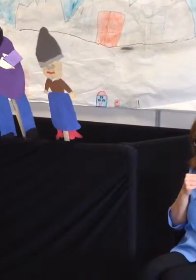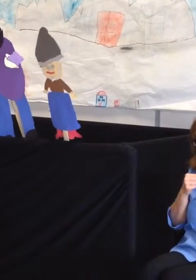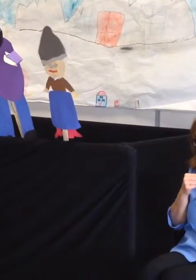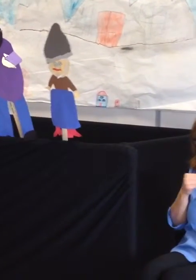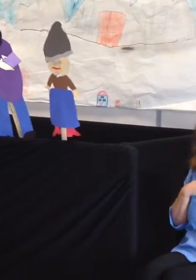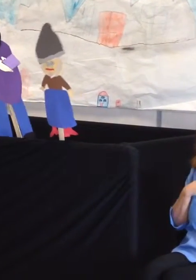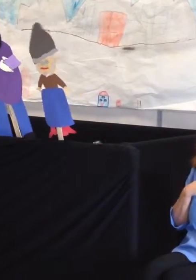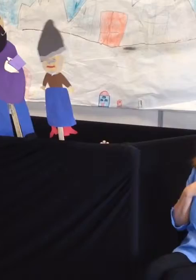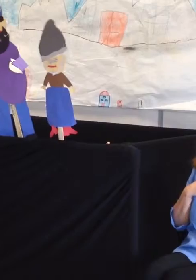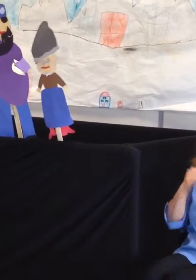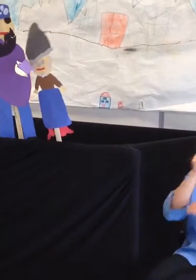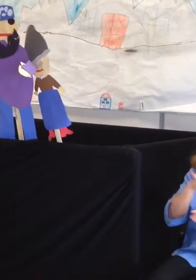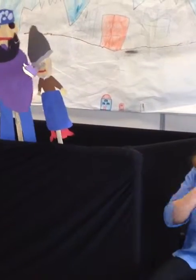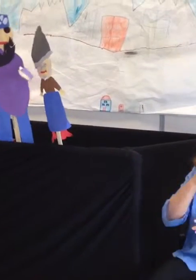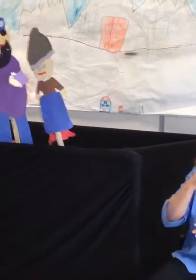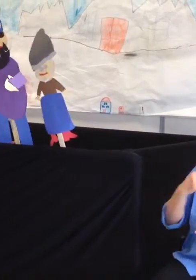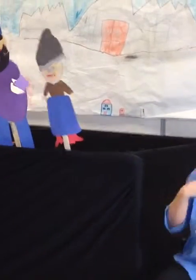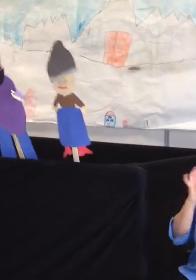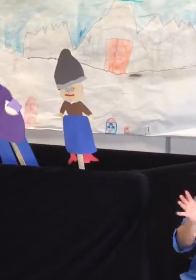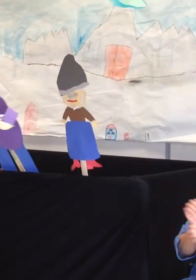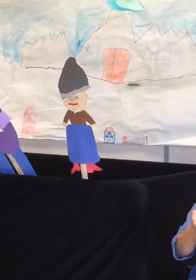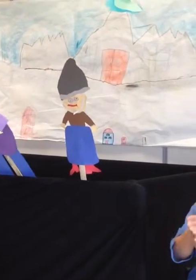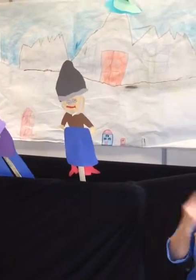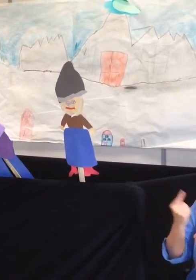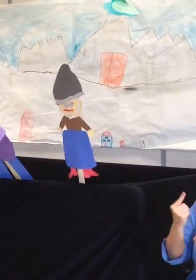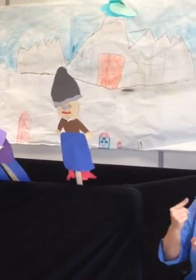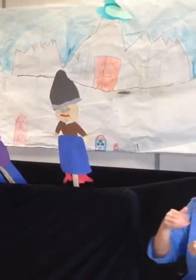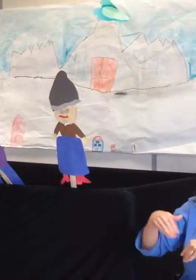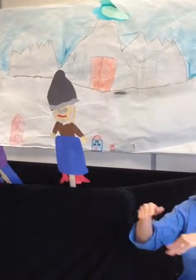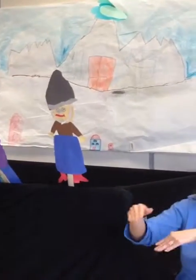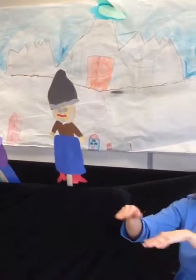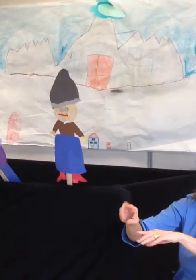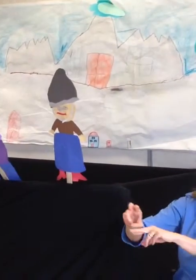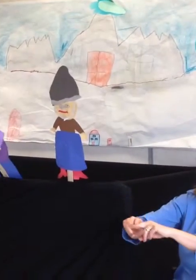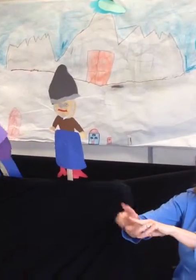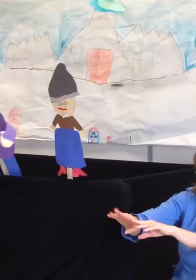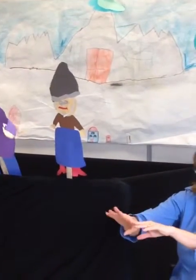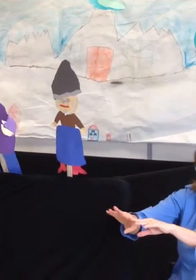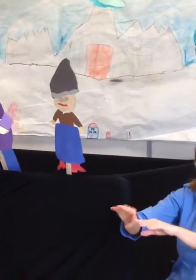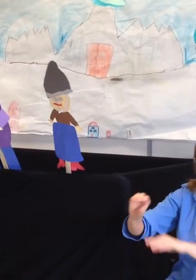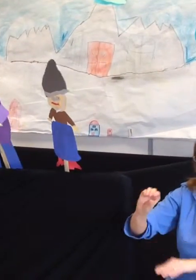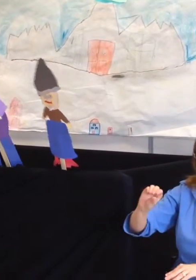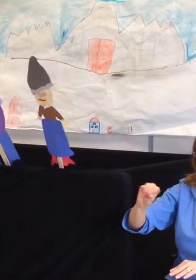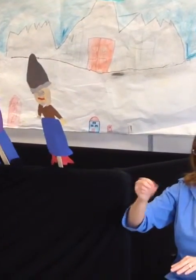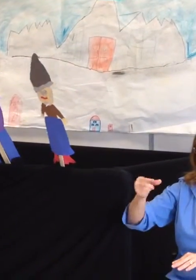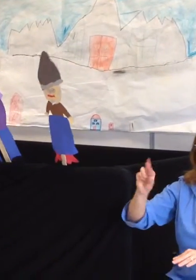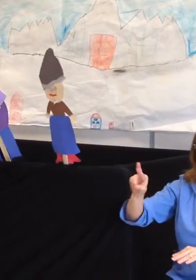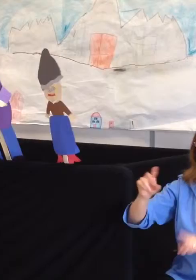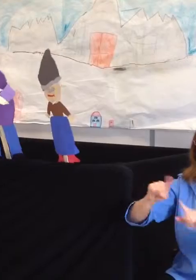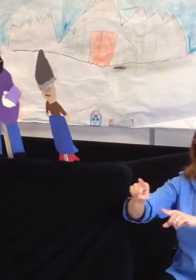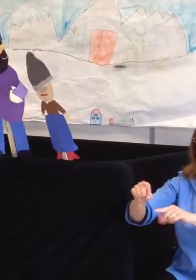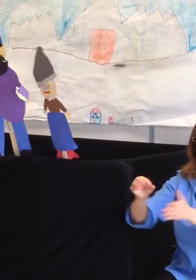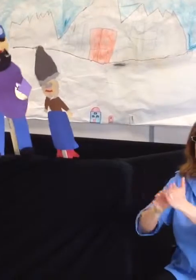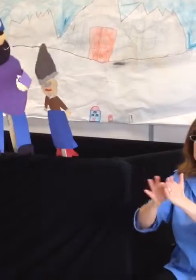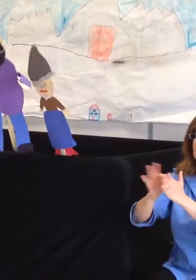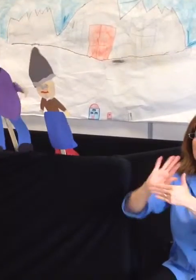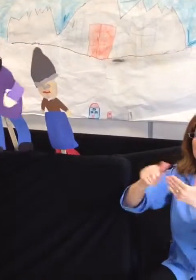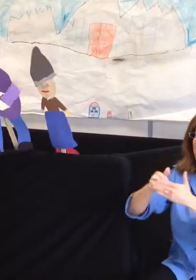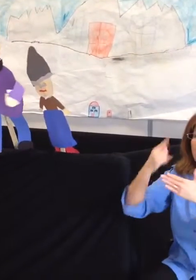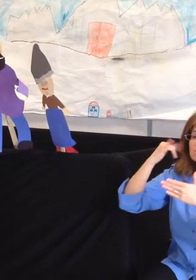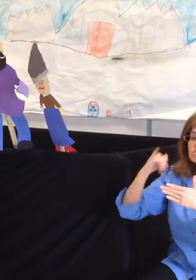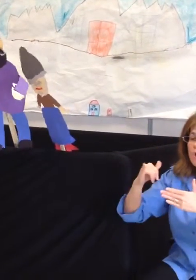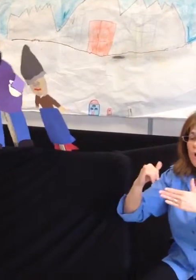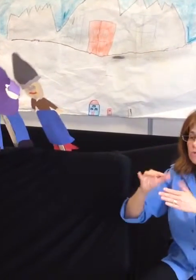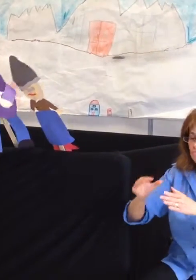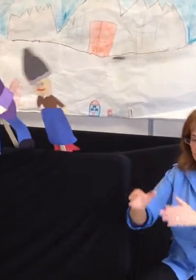I'll make you something while you count the gold. So after he was done eating, he counted the gold and said, "Look